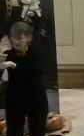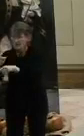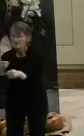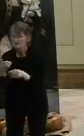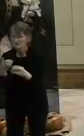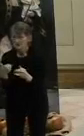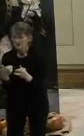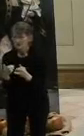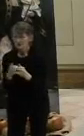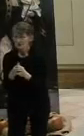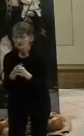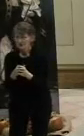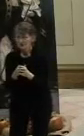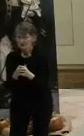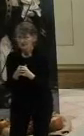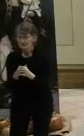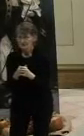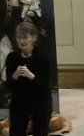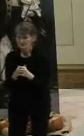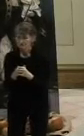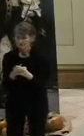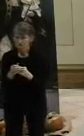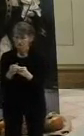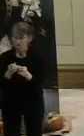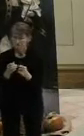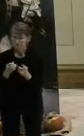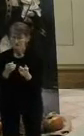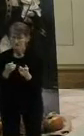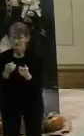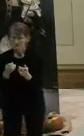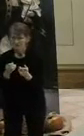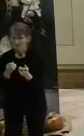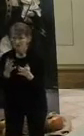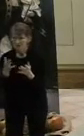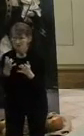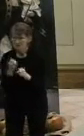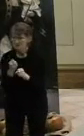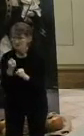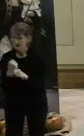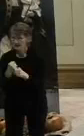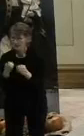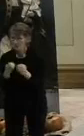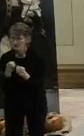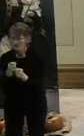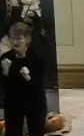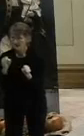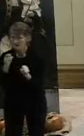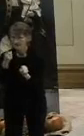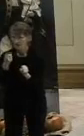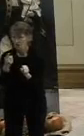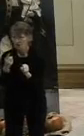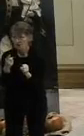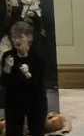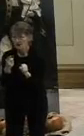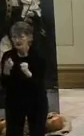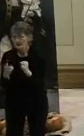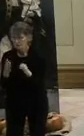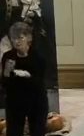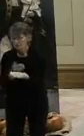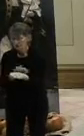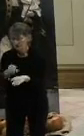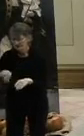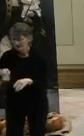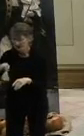there isn't any hazards of falling if we go up to the choir loft. So thank you, Knights of Columbus, for your great help in putting